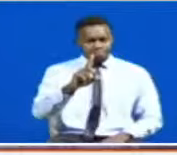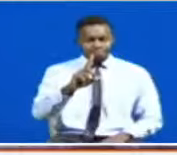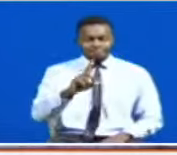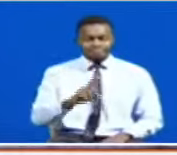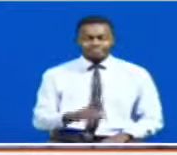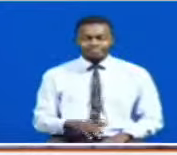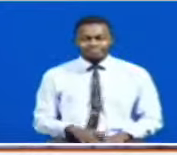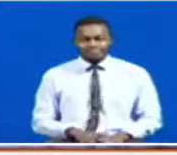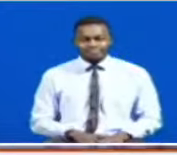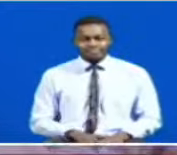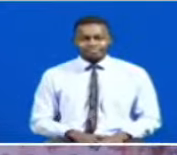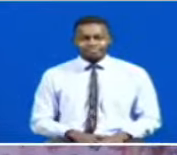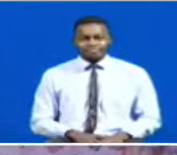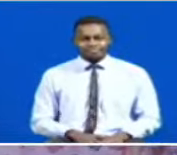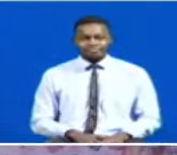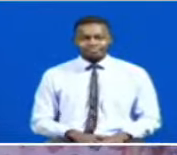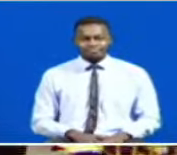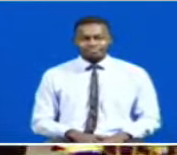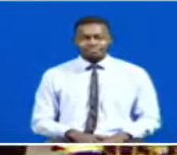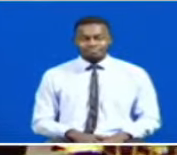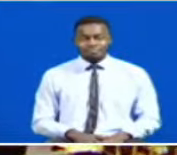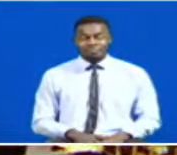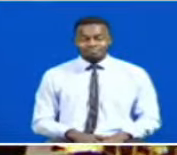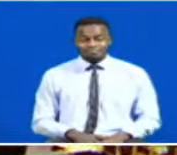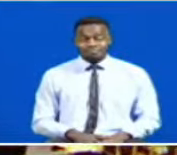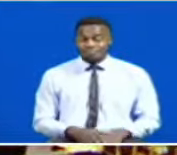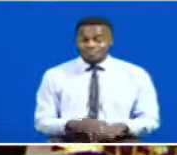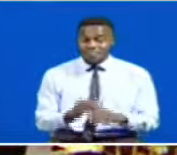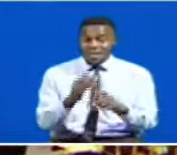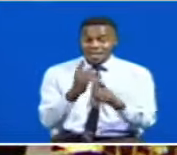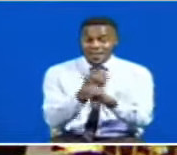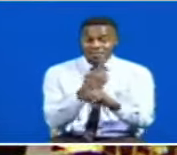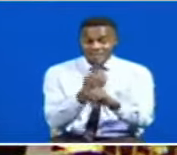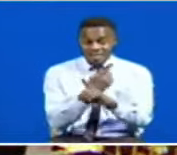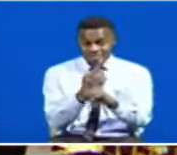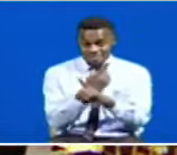Nairobi. Development. Wakurugenzi wawili wa hospitali ya Nakuru wa